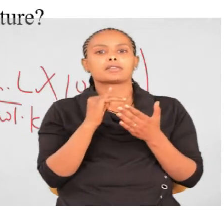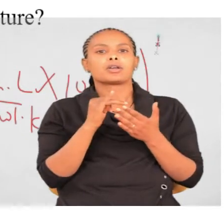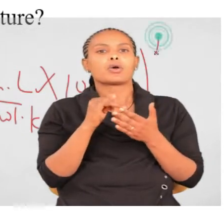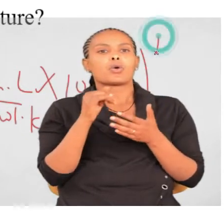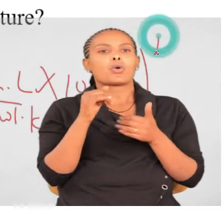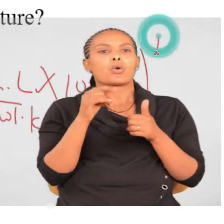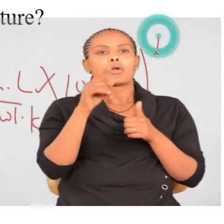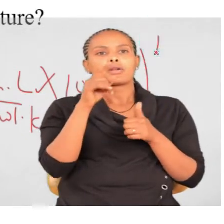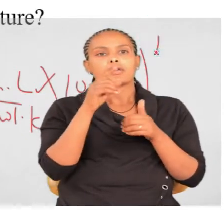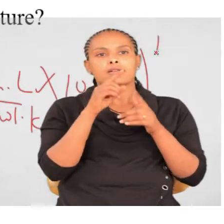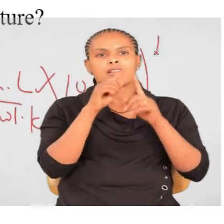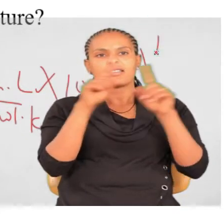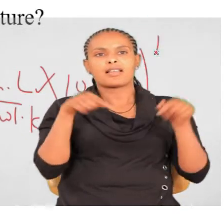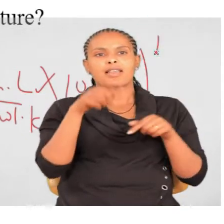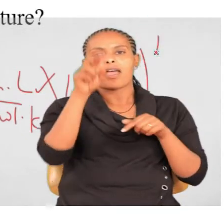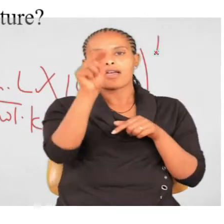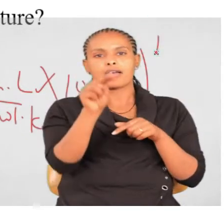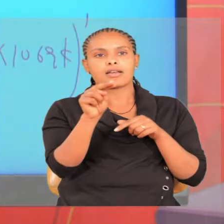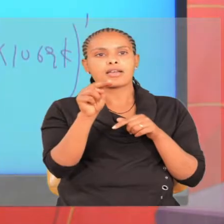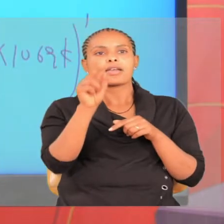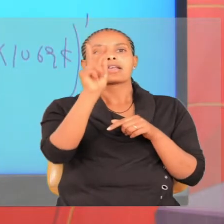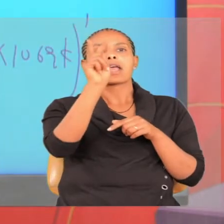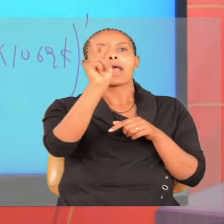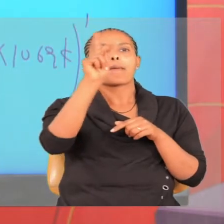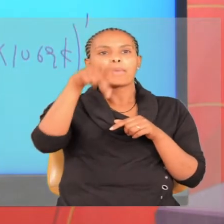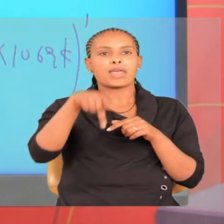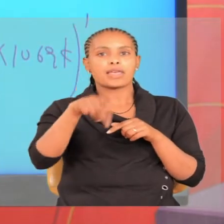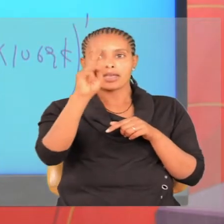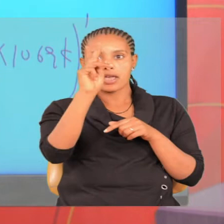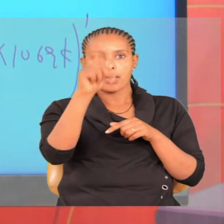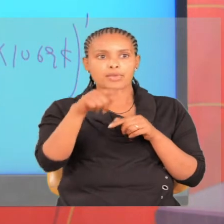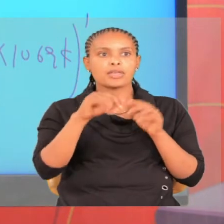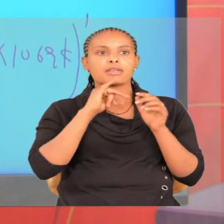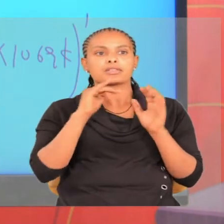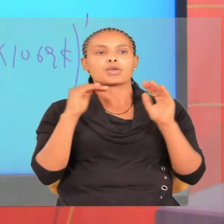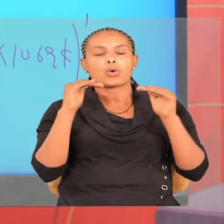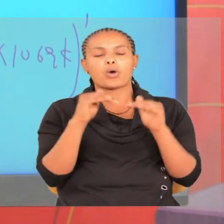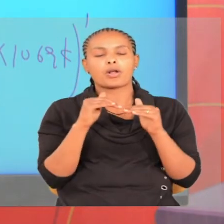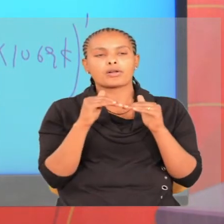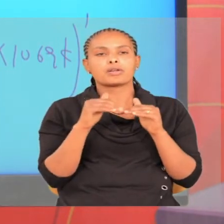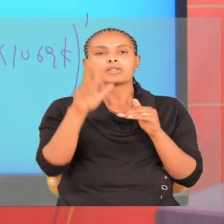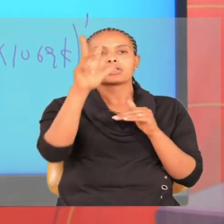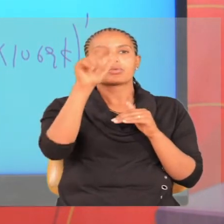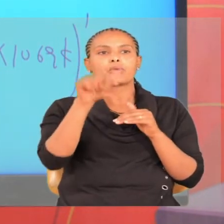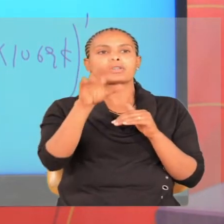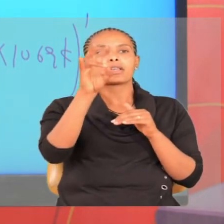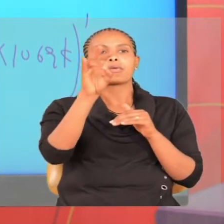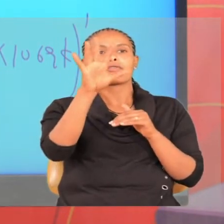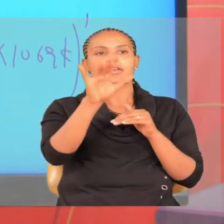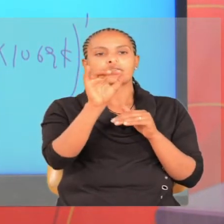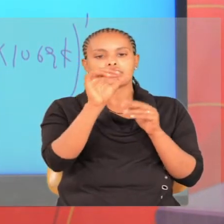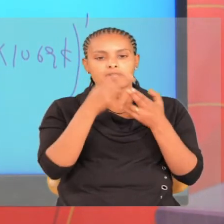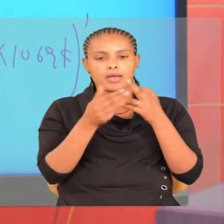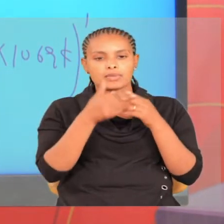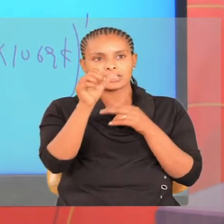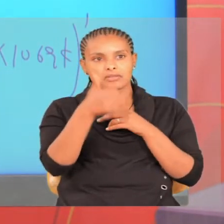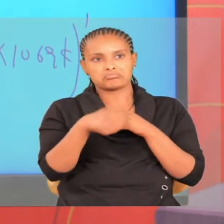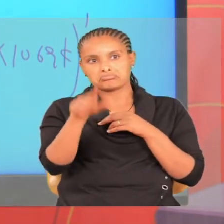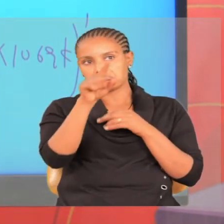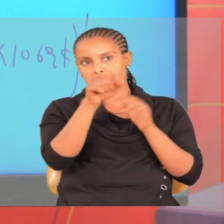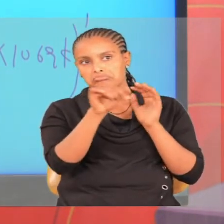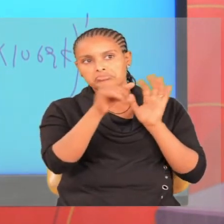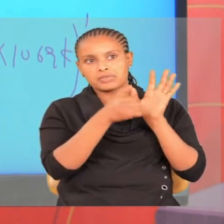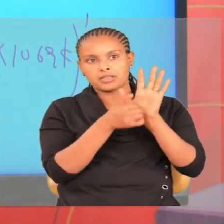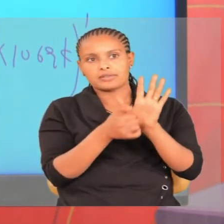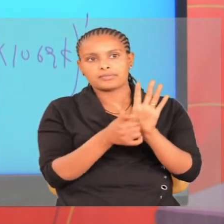1 delta N. Now Kp equal 3.75 times 10 raised to minus 6 times